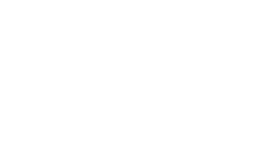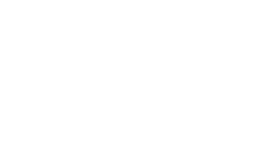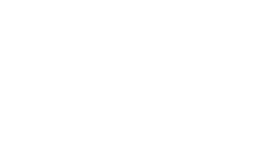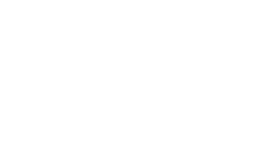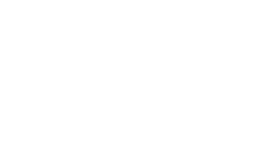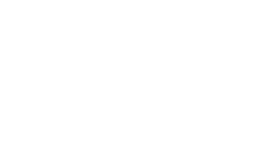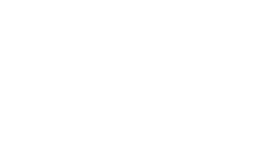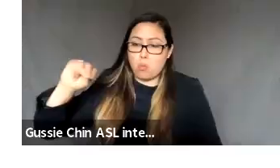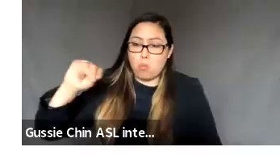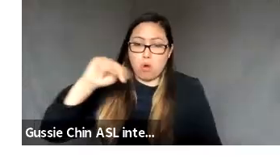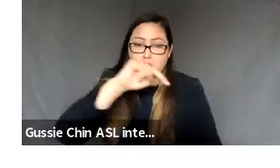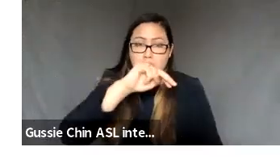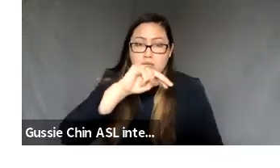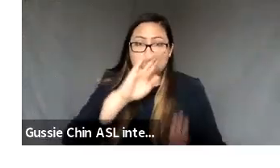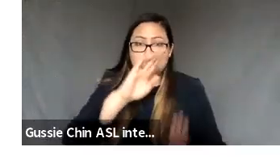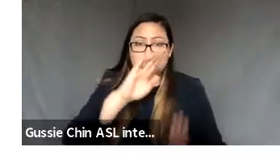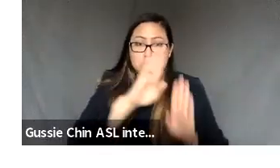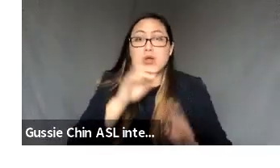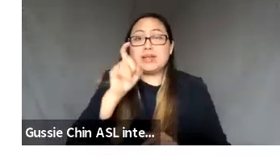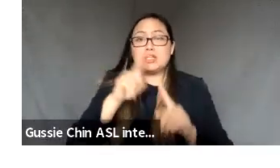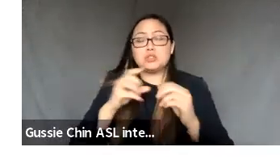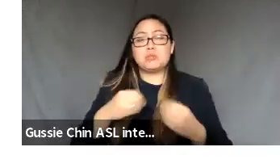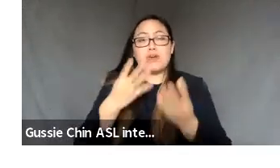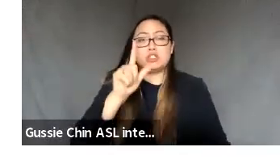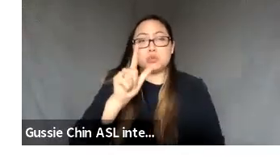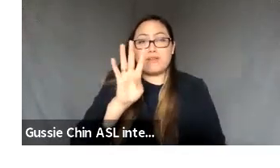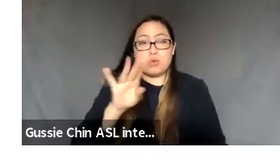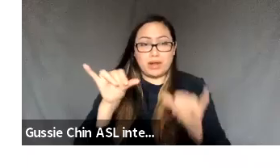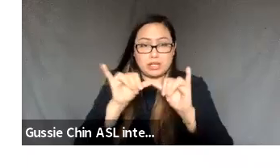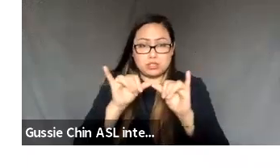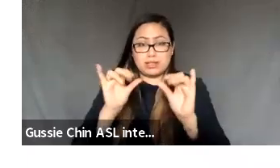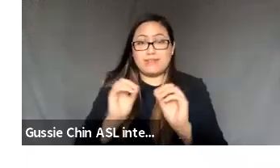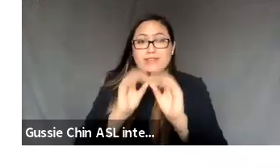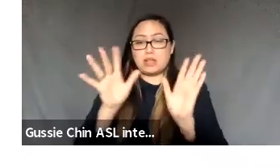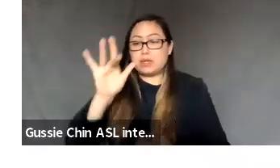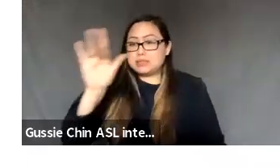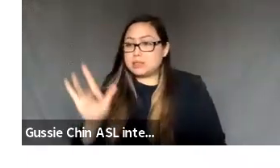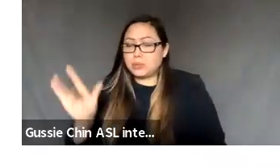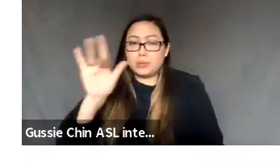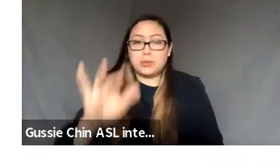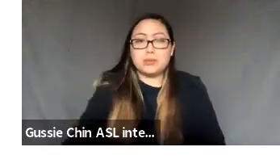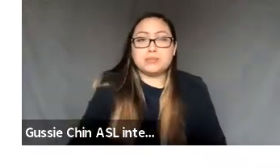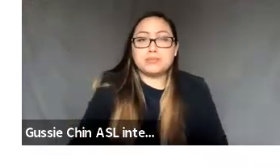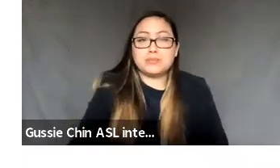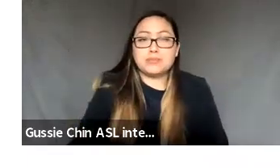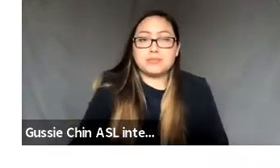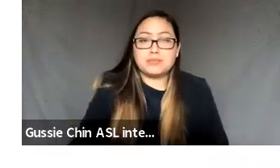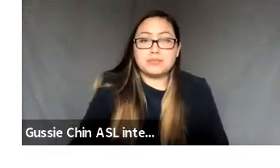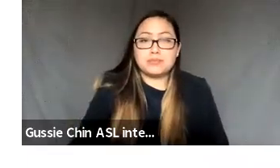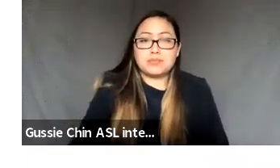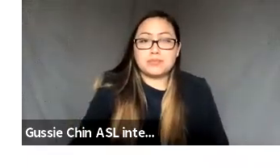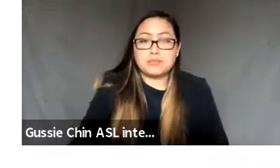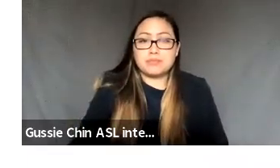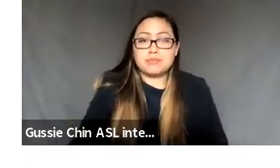slide, you need to provide 24 inches of clearance. Now, also hospitals and